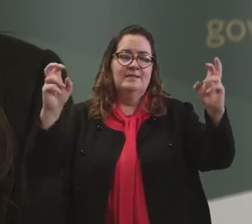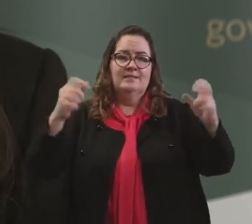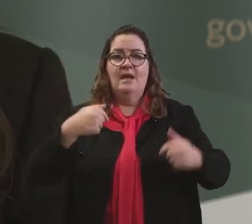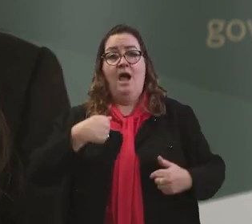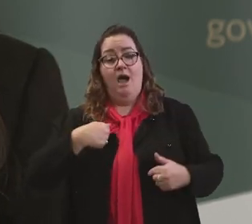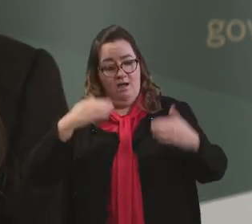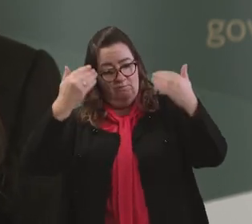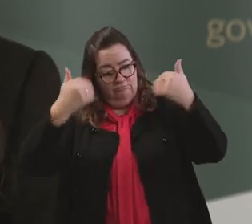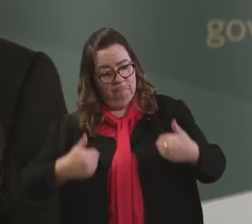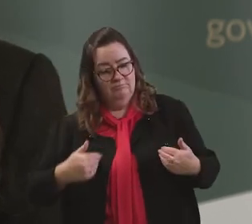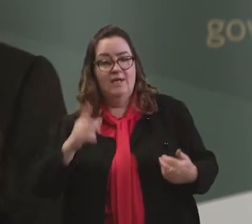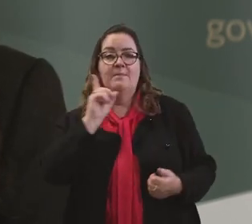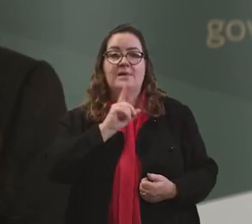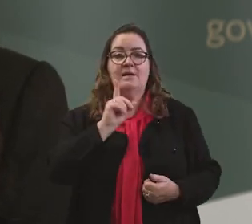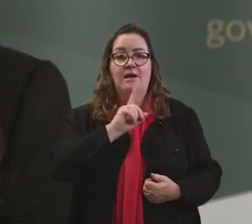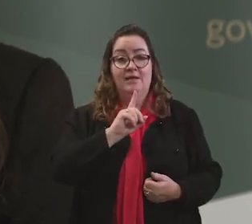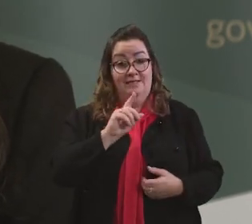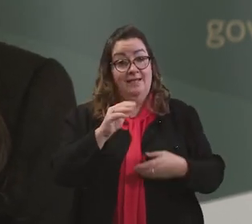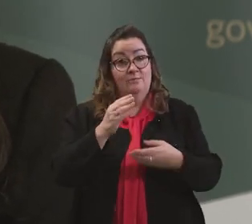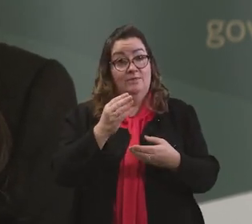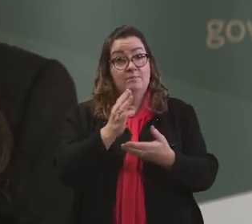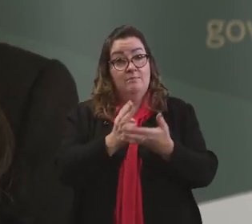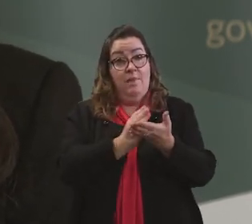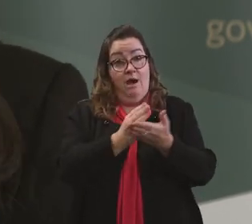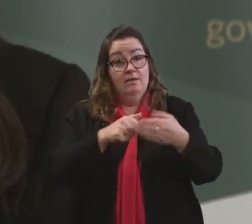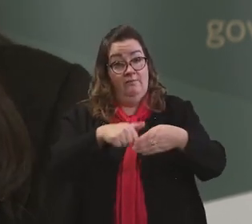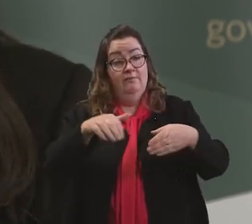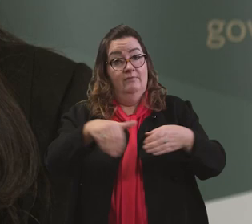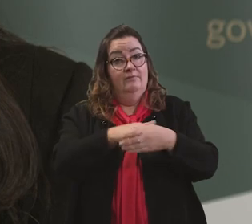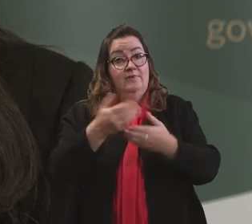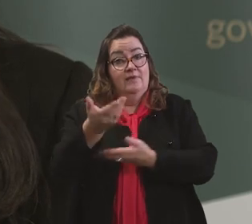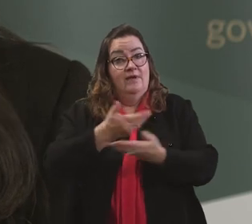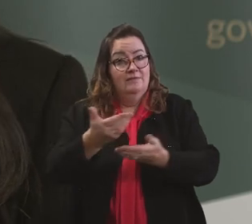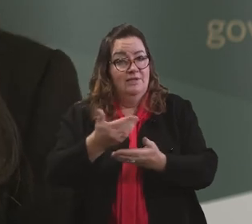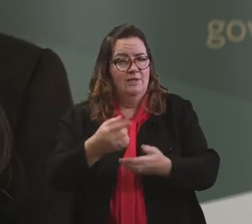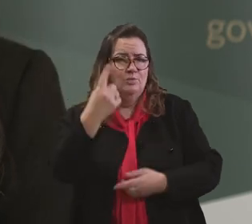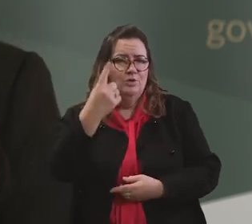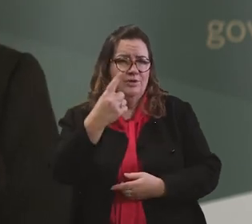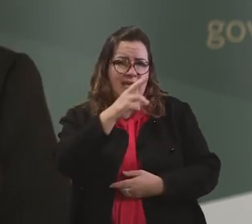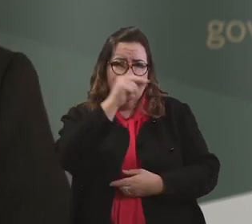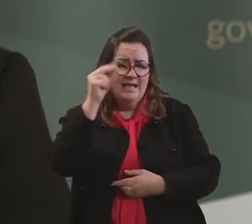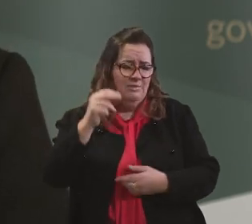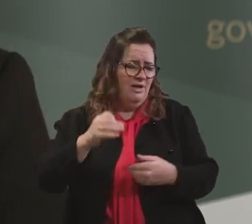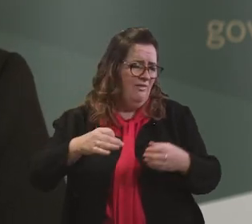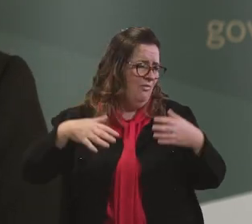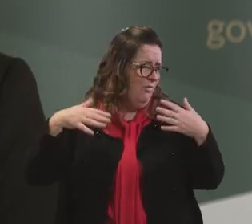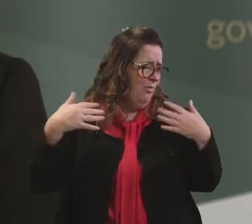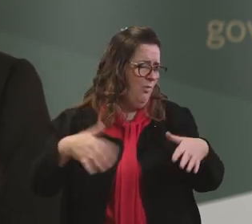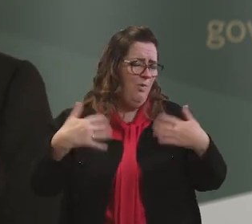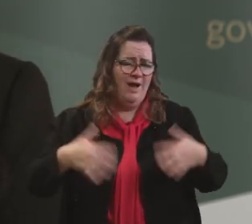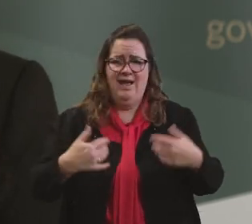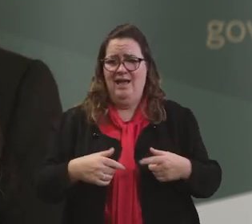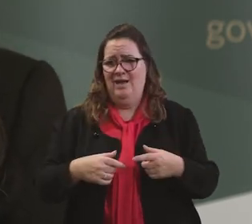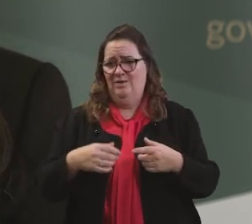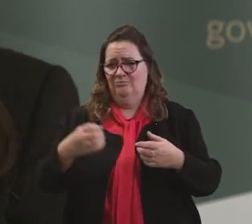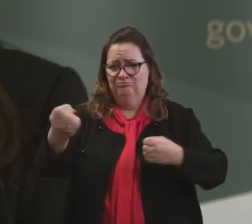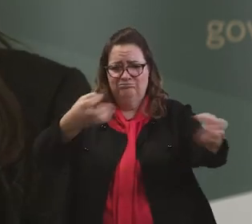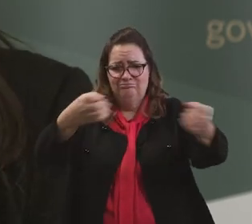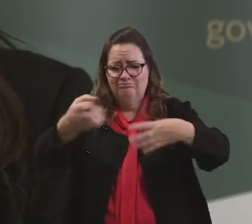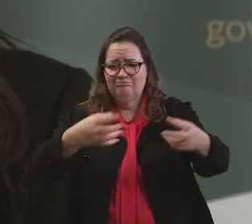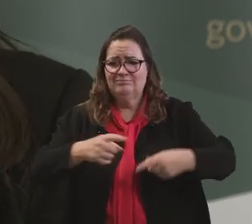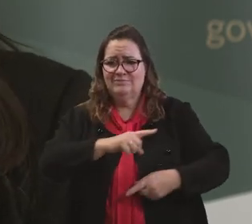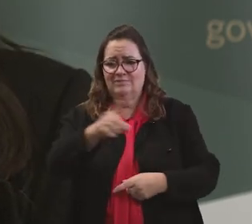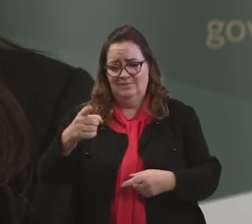part of the consultation. It's just one example of the incredible submissions that children and young people made with